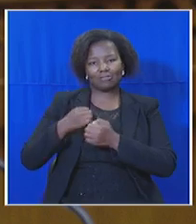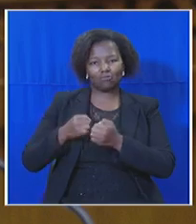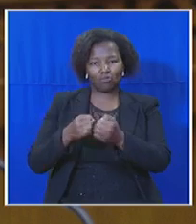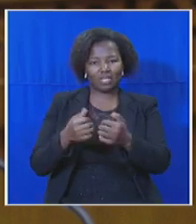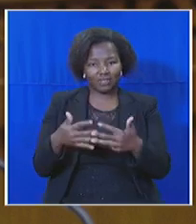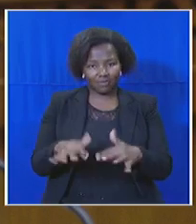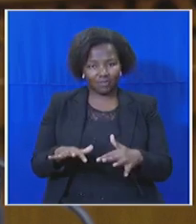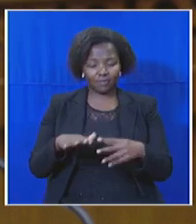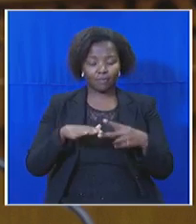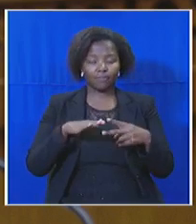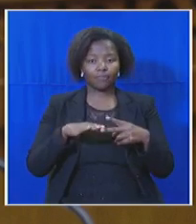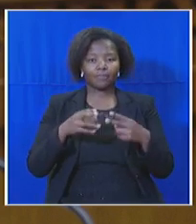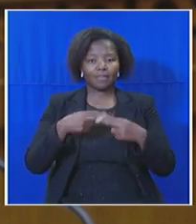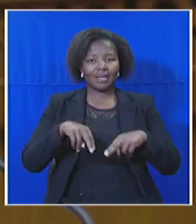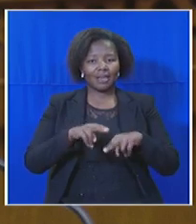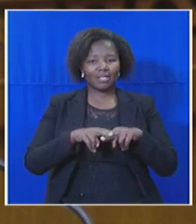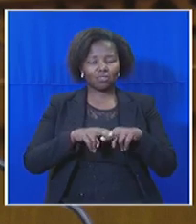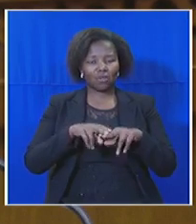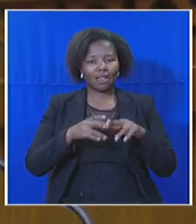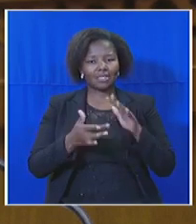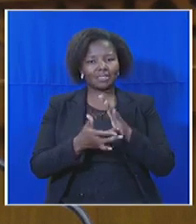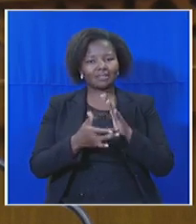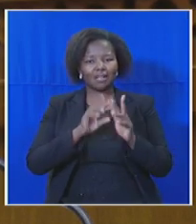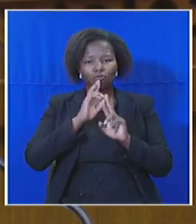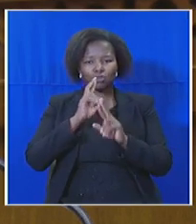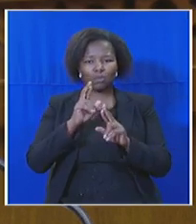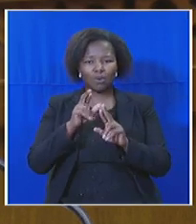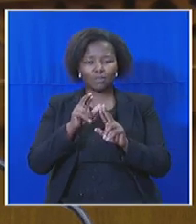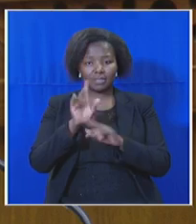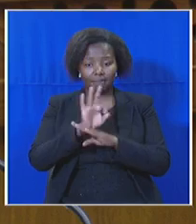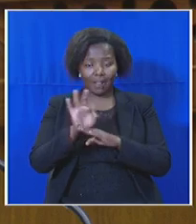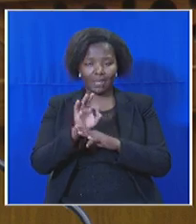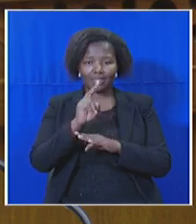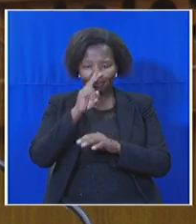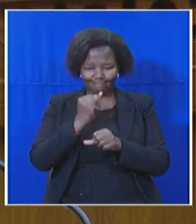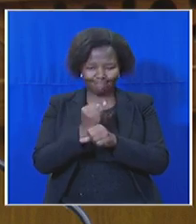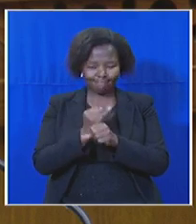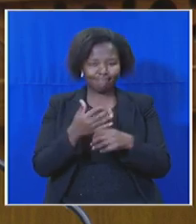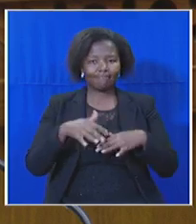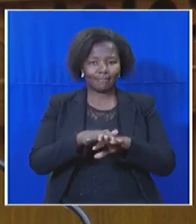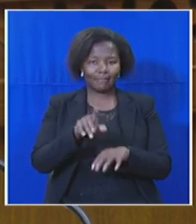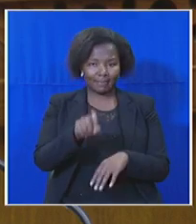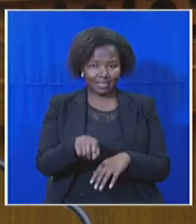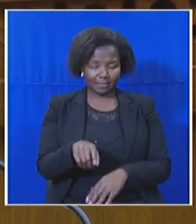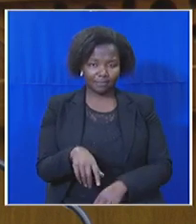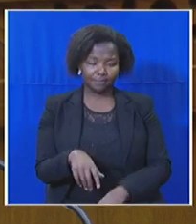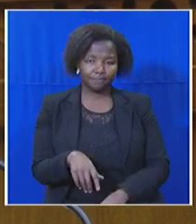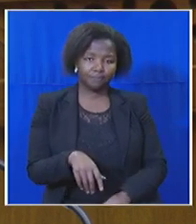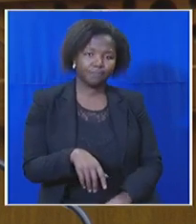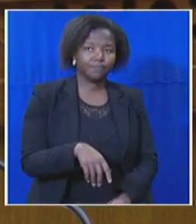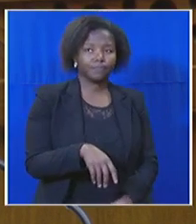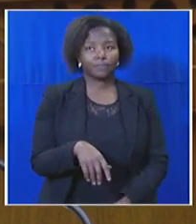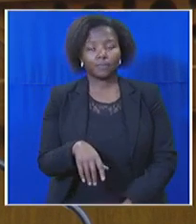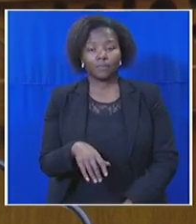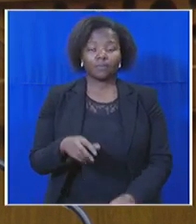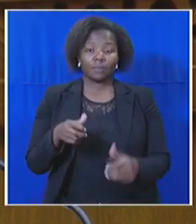National Tactical Response Plan, is to be immediately implemented. In this regard, the police